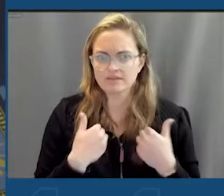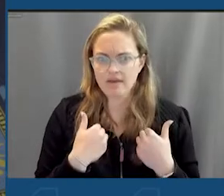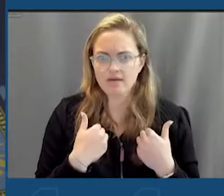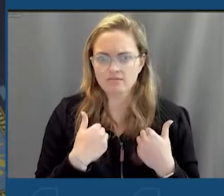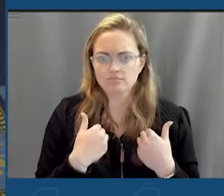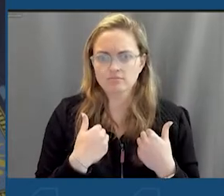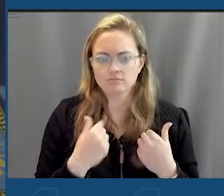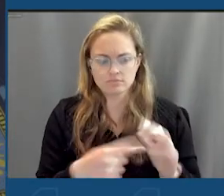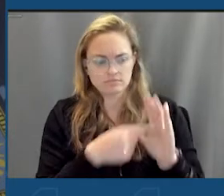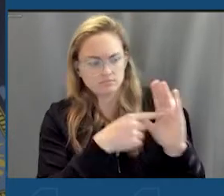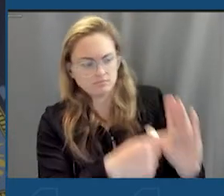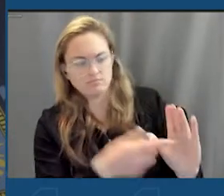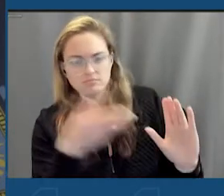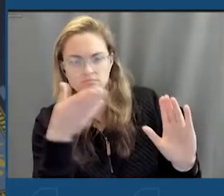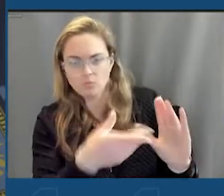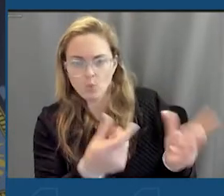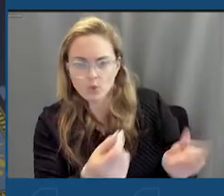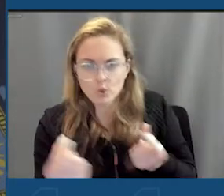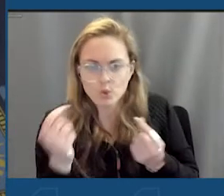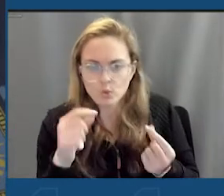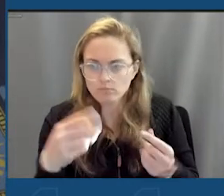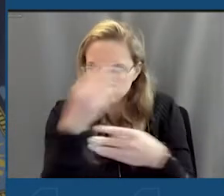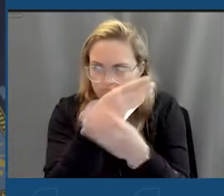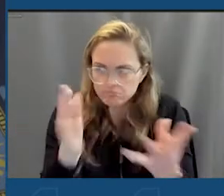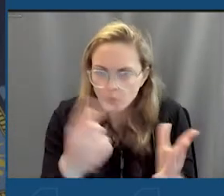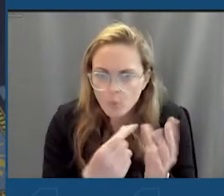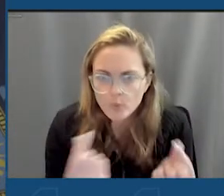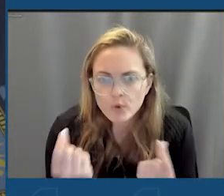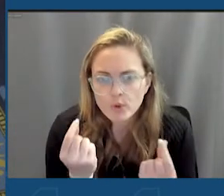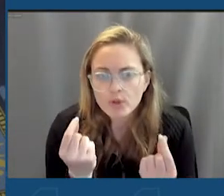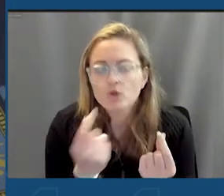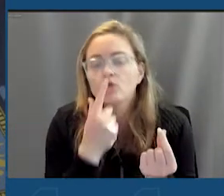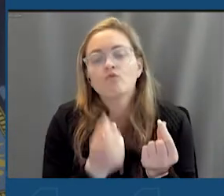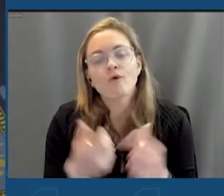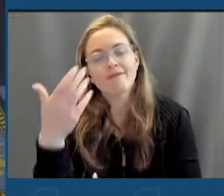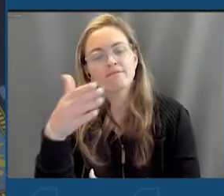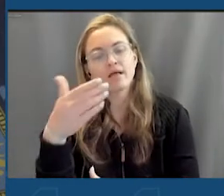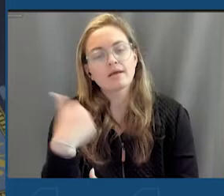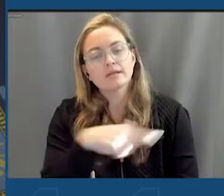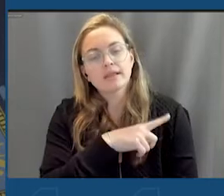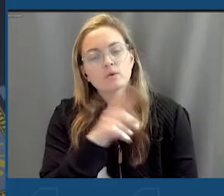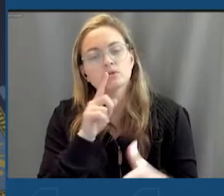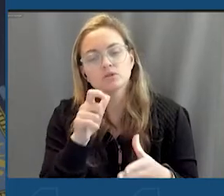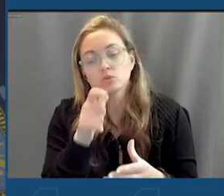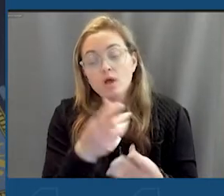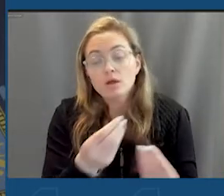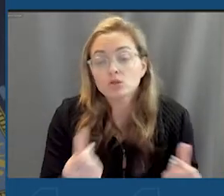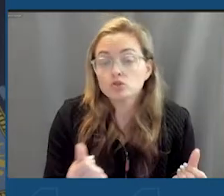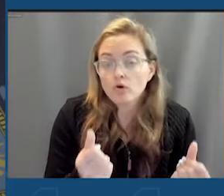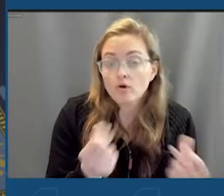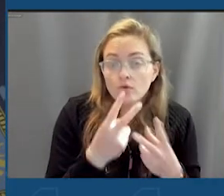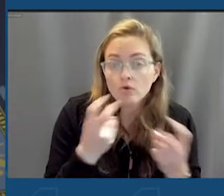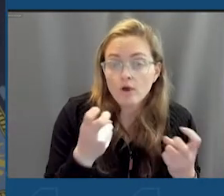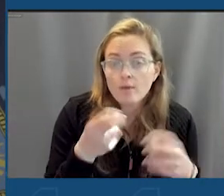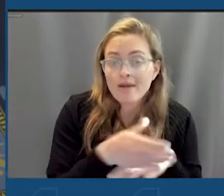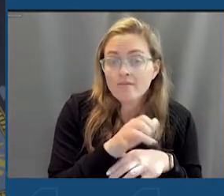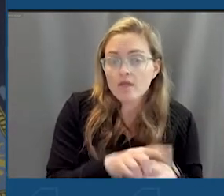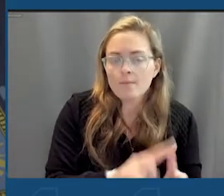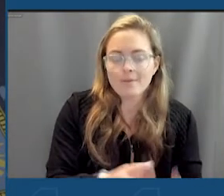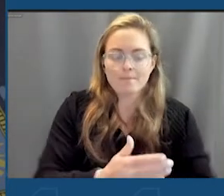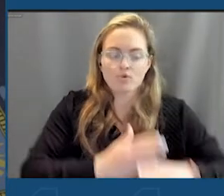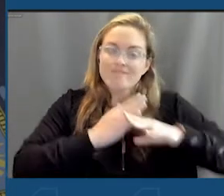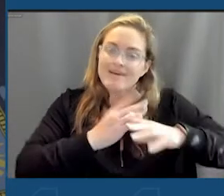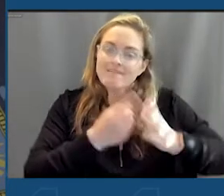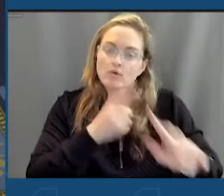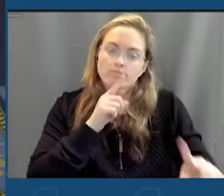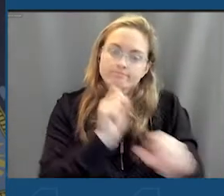telegraphing often what they're going to do. So red flag allows us to not solve a crime after the fact, but to prevent the crime.